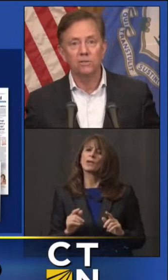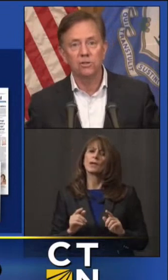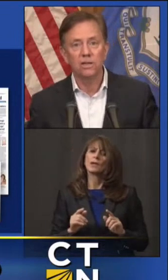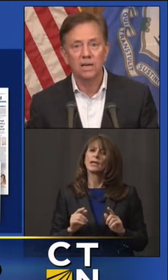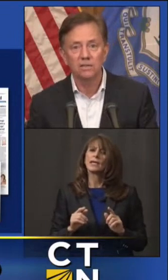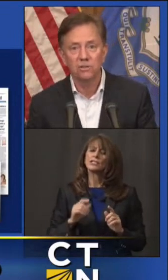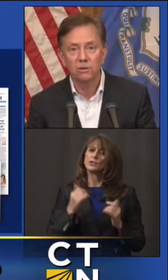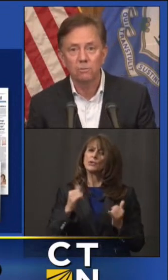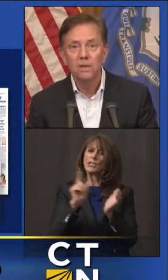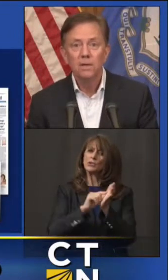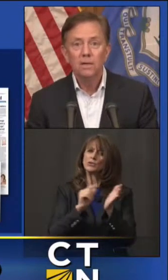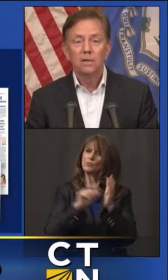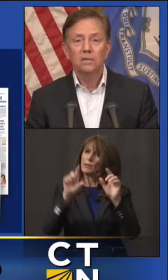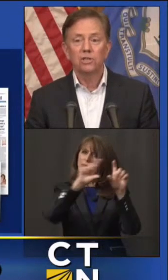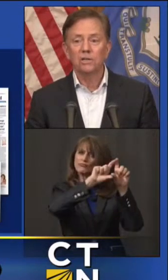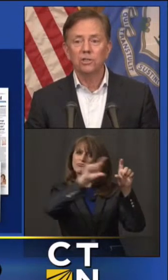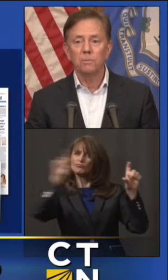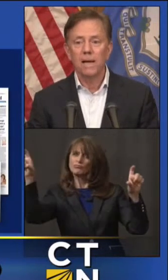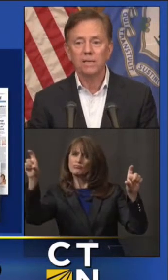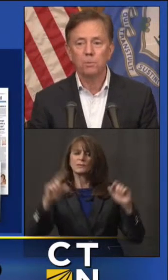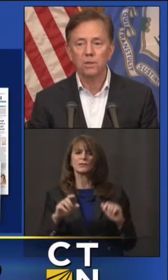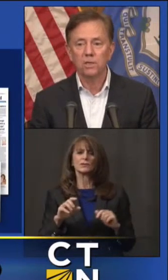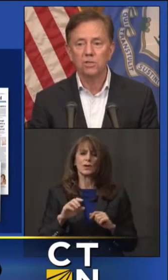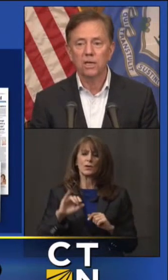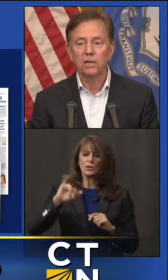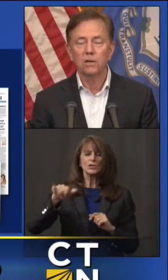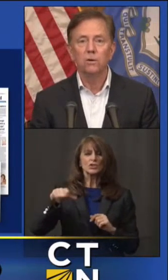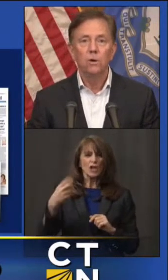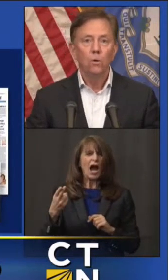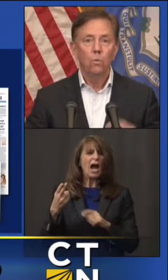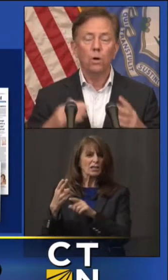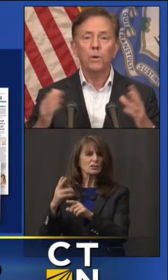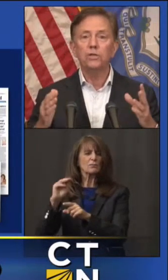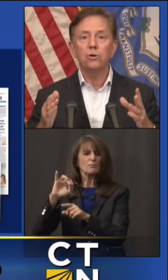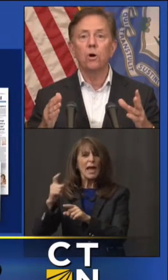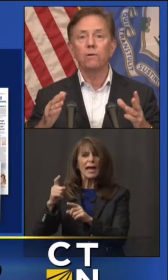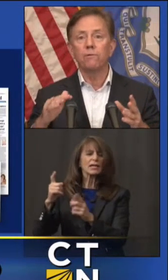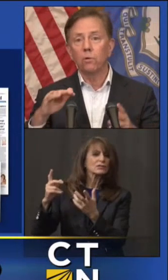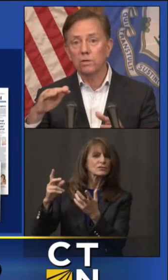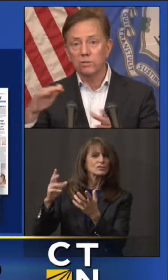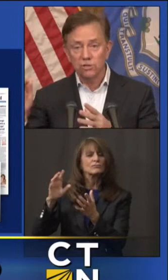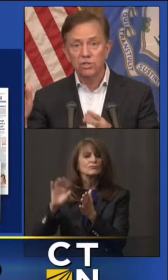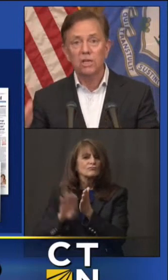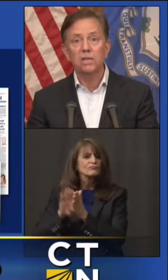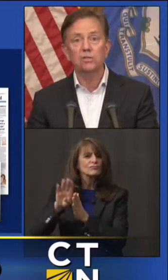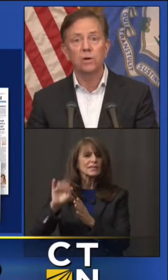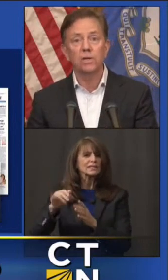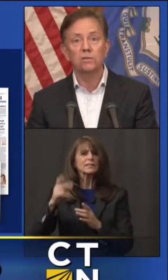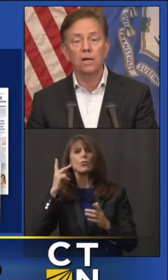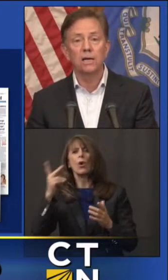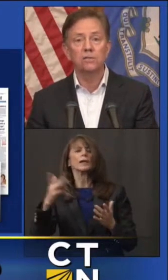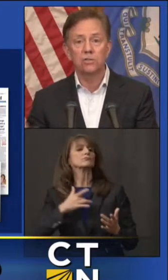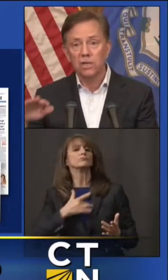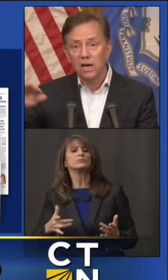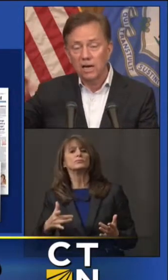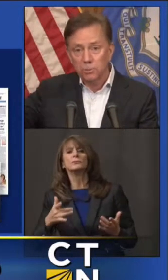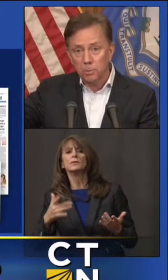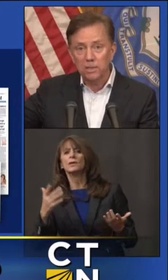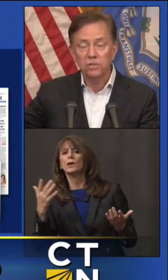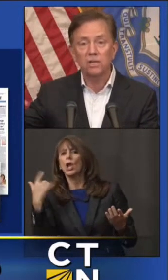headlines today, so Josh and Max put this together. What do we do going forward? As you see these trends lines, you